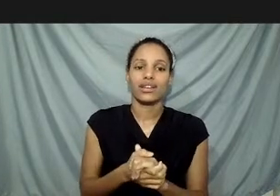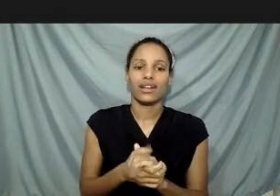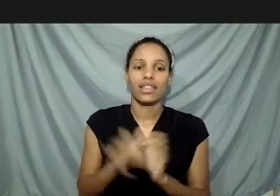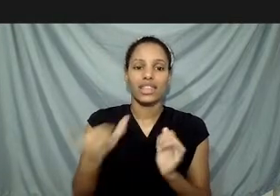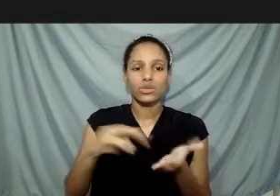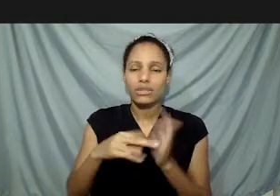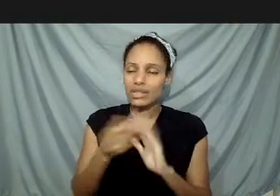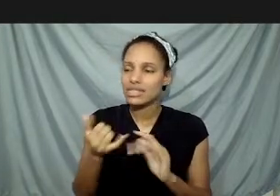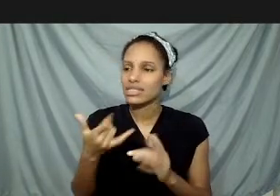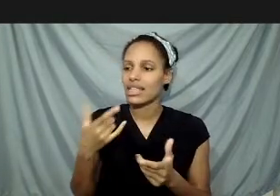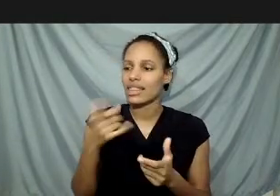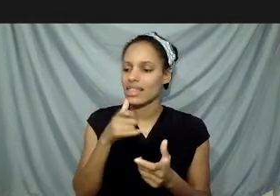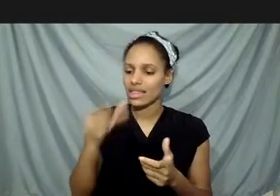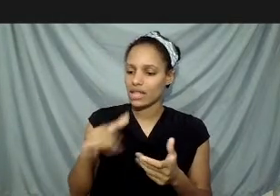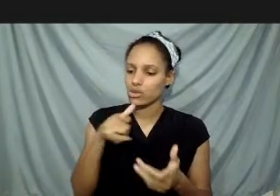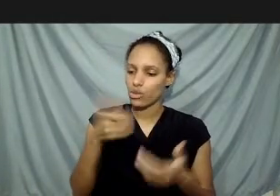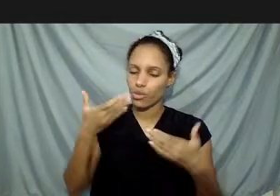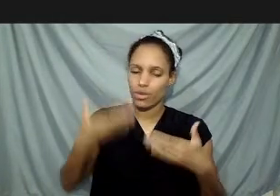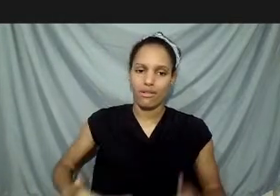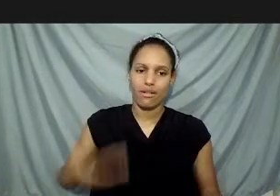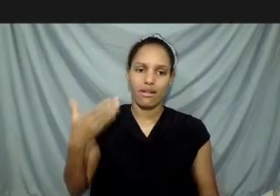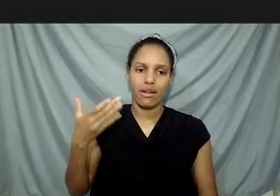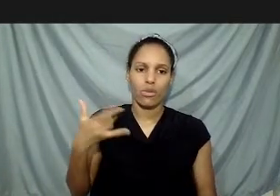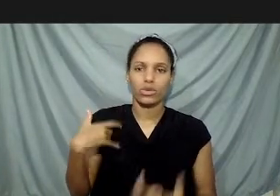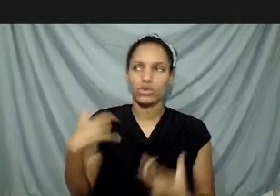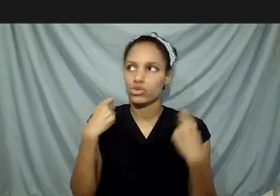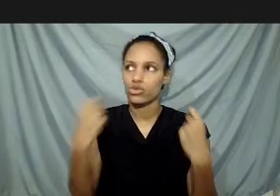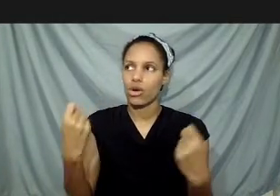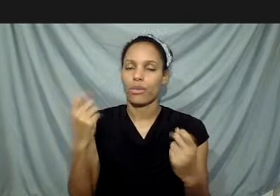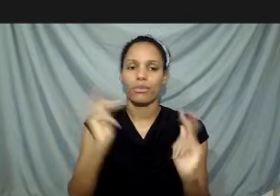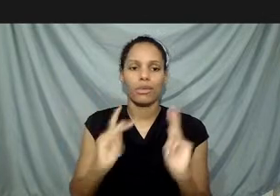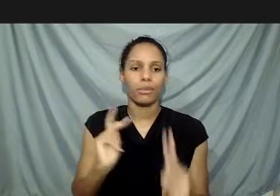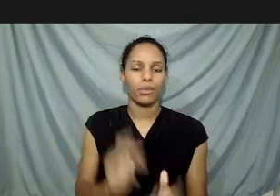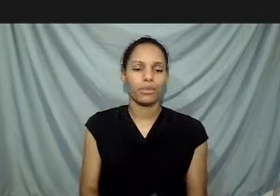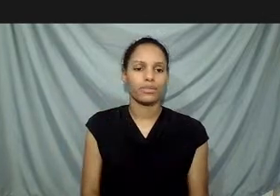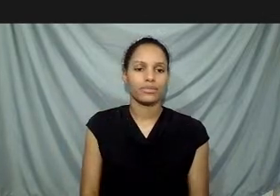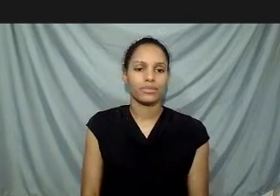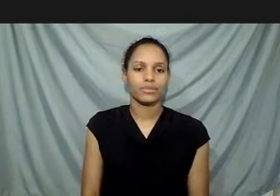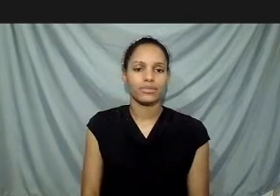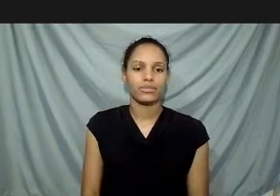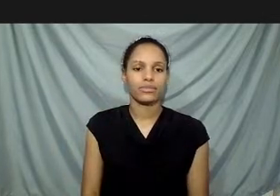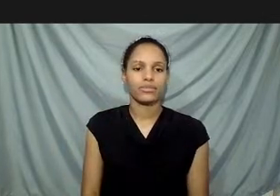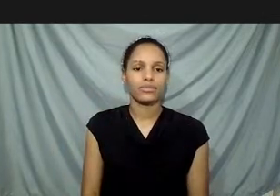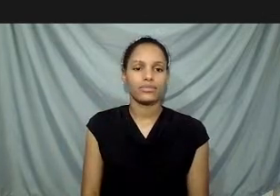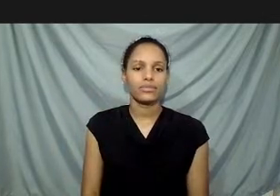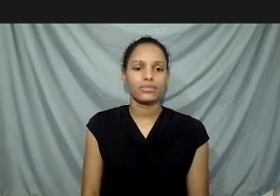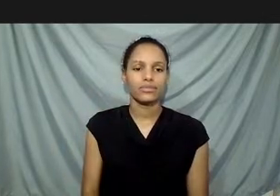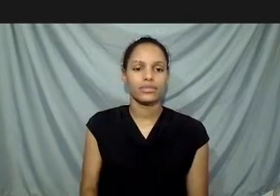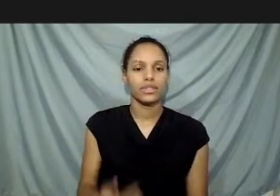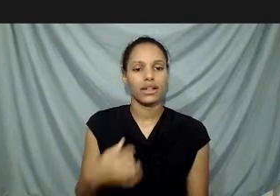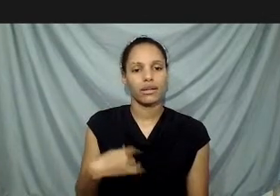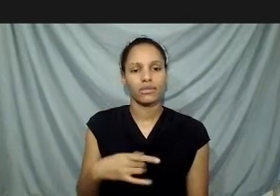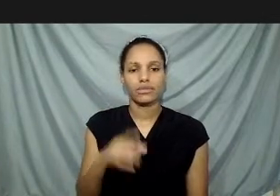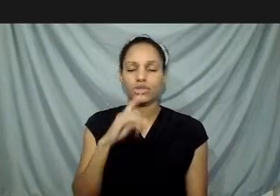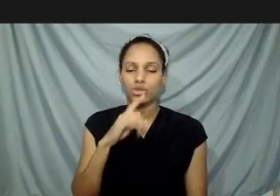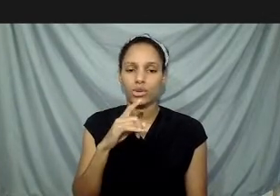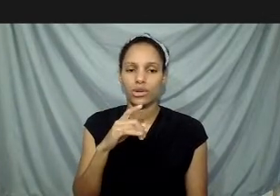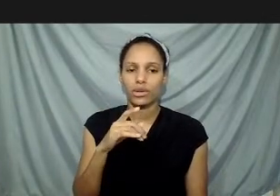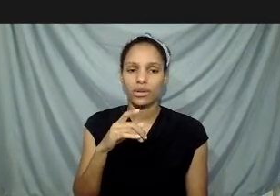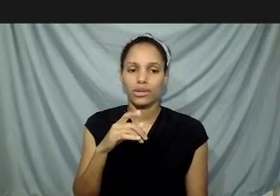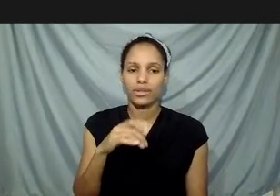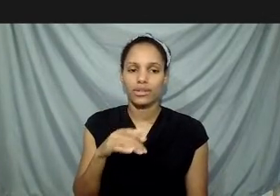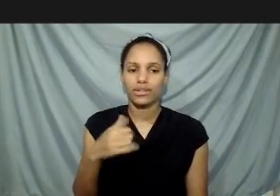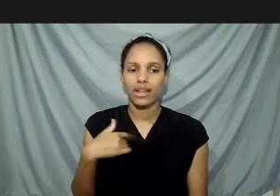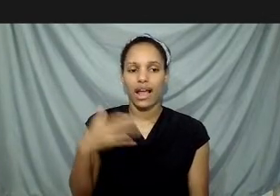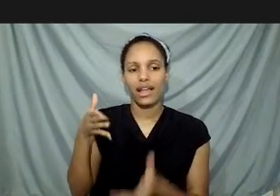who we are. We're just strong people. And I'm going to make sure I'm not asked to leave part of me at home. Wait, let me see if